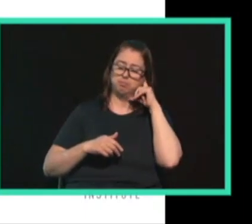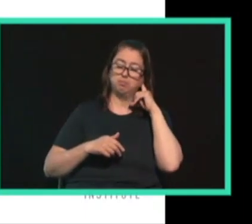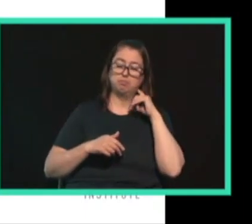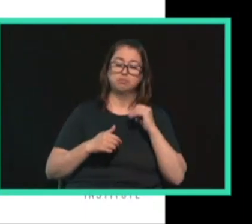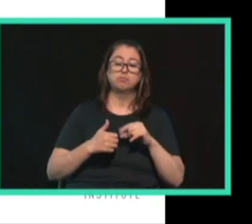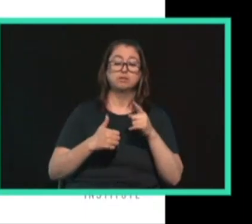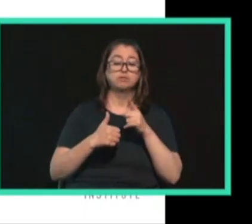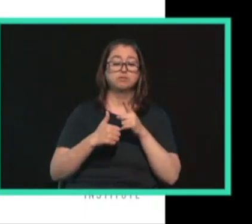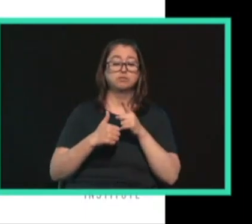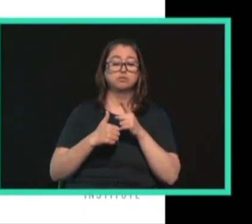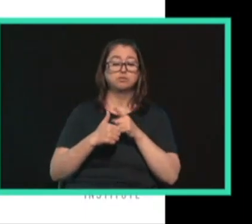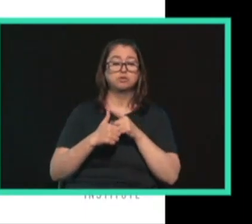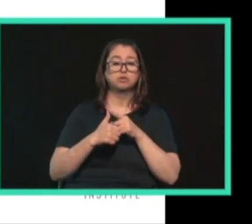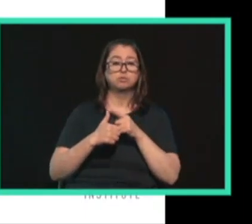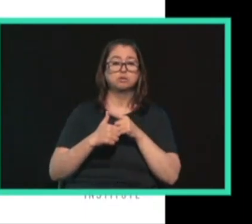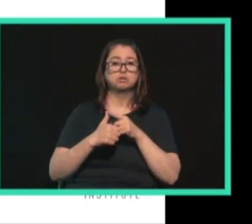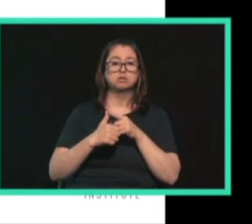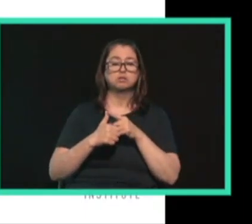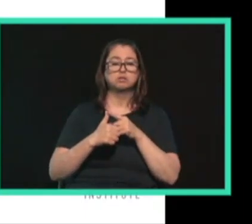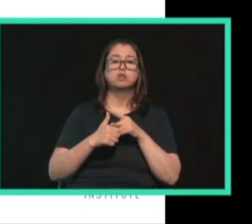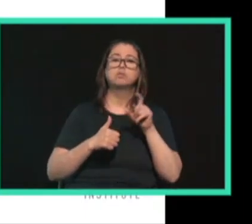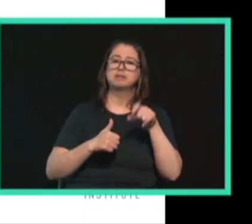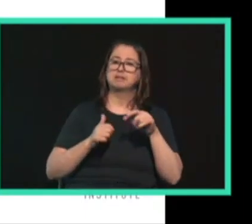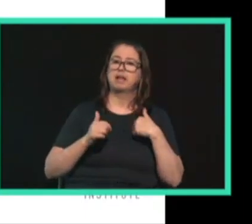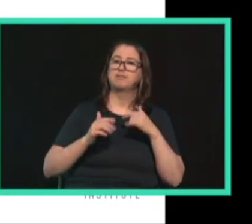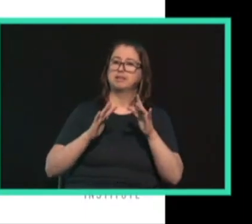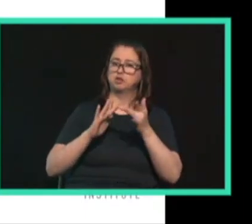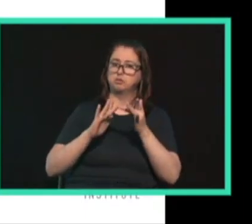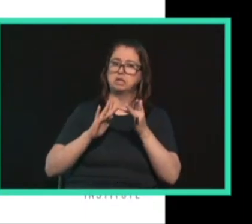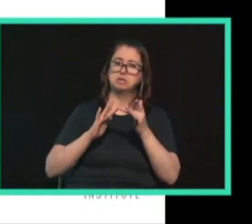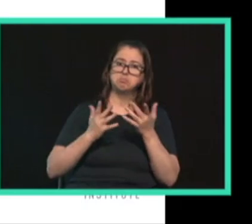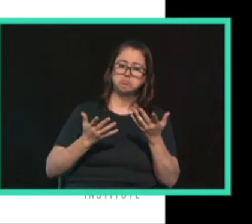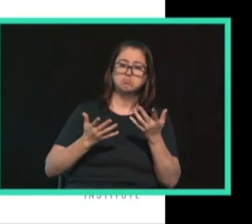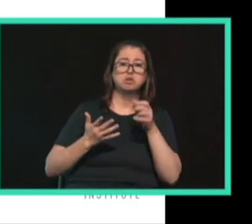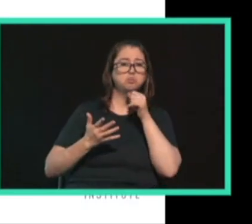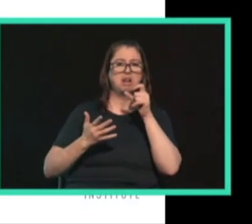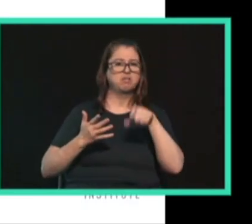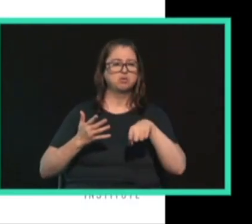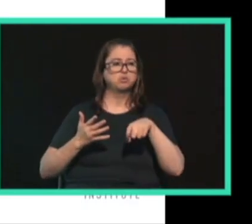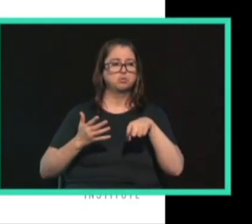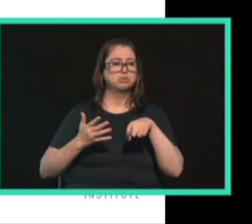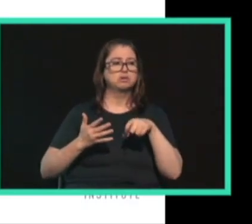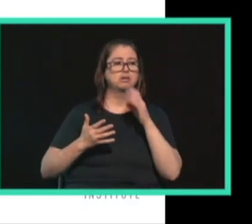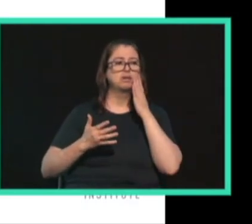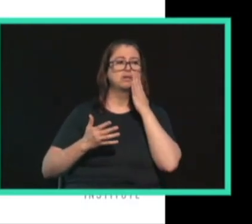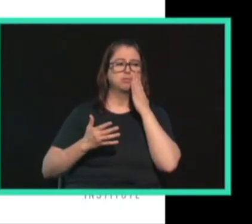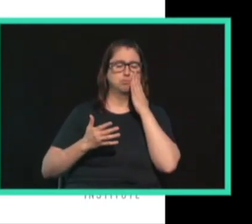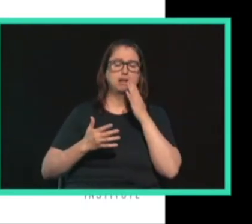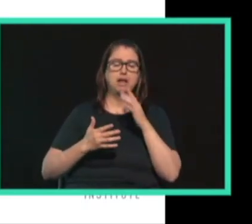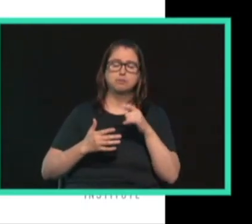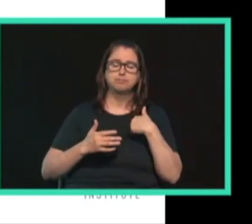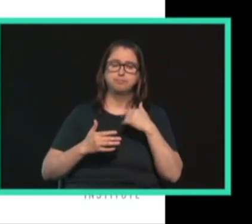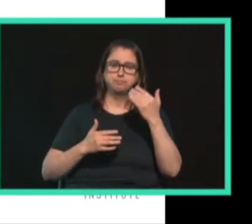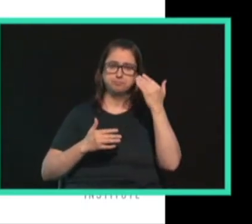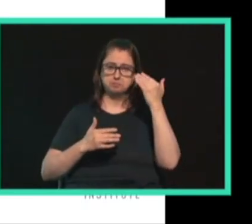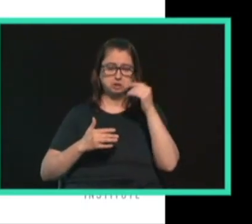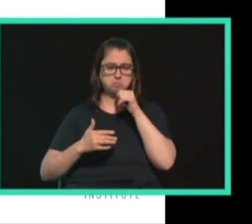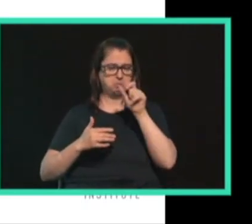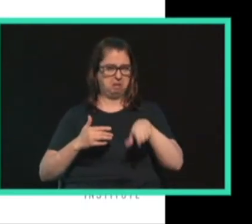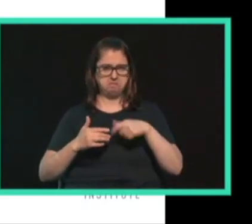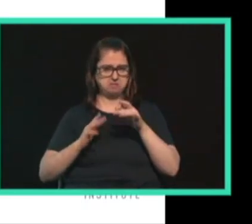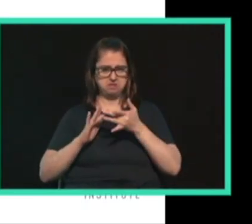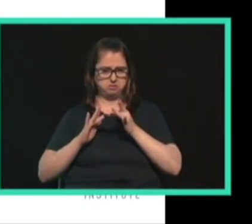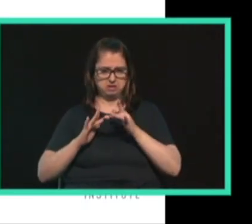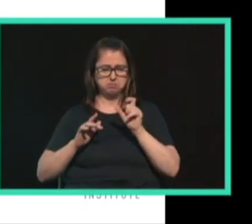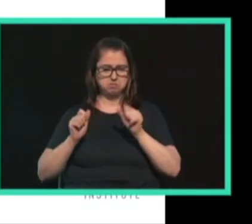it addresses the issue of needing to have the internet. Secondly, it addresses the issue of cost. We've been able to lower the